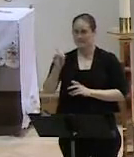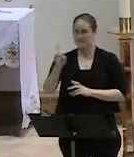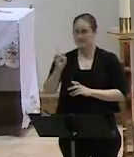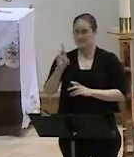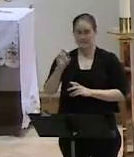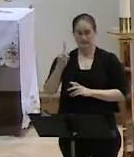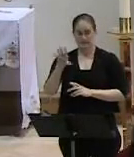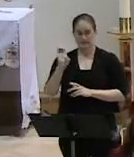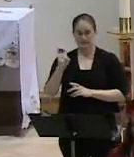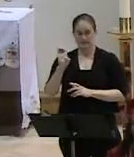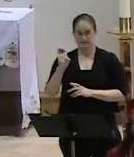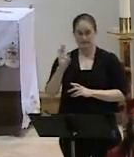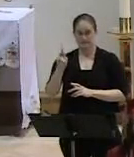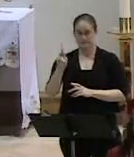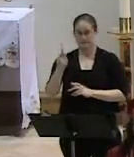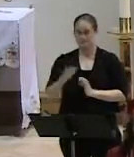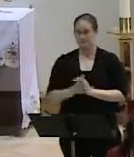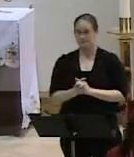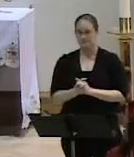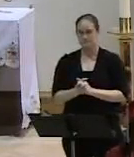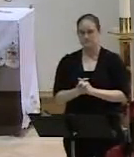Derek Kitchens.